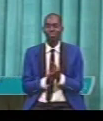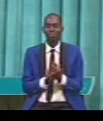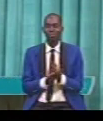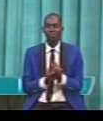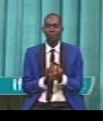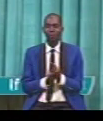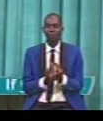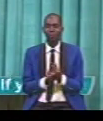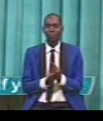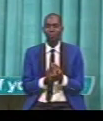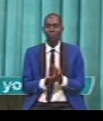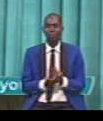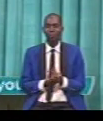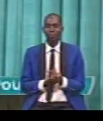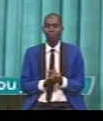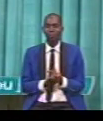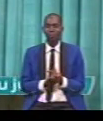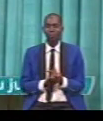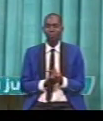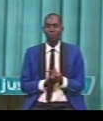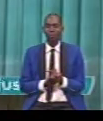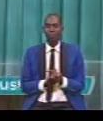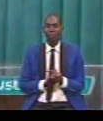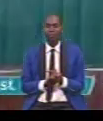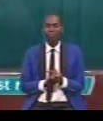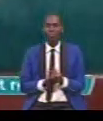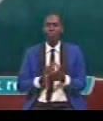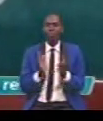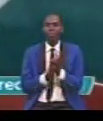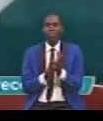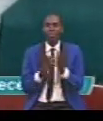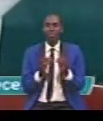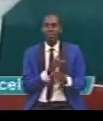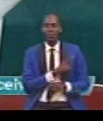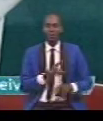Please, let's try to hurry up a bit so that we can have as many. Praise the Lord!